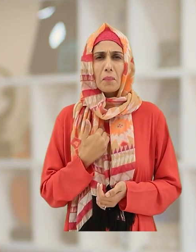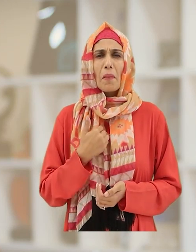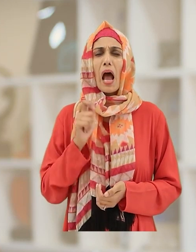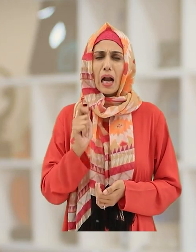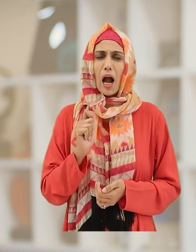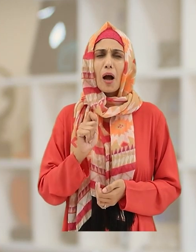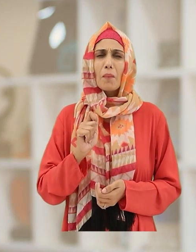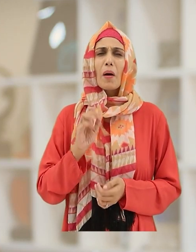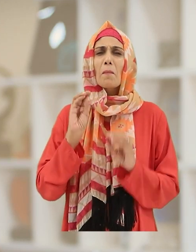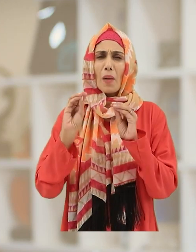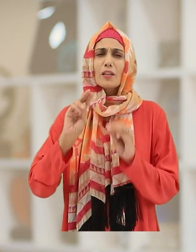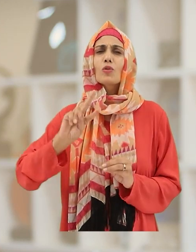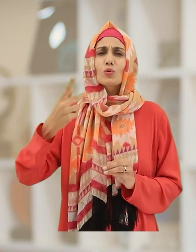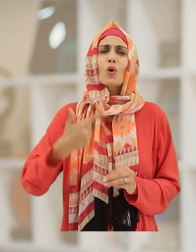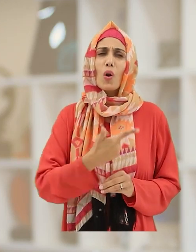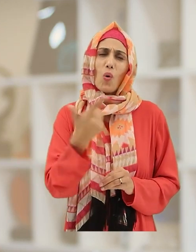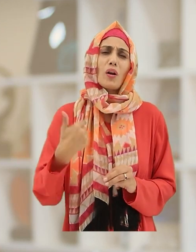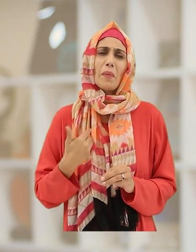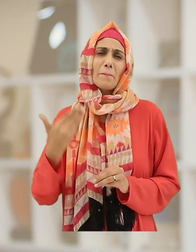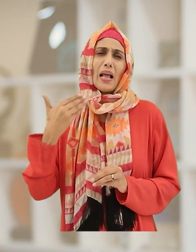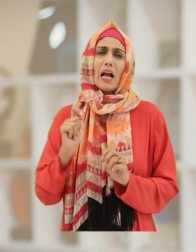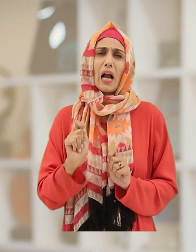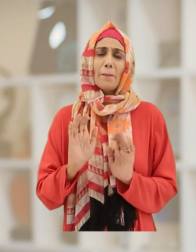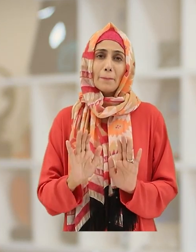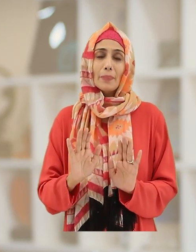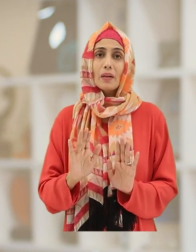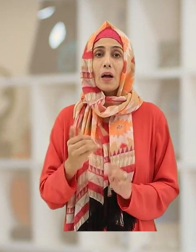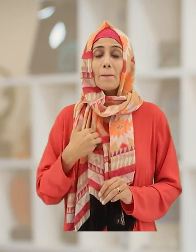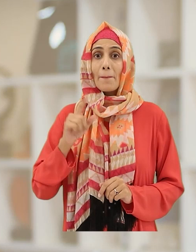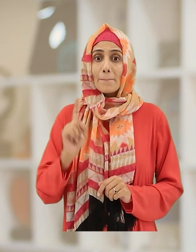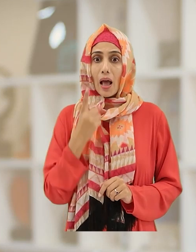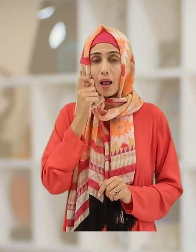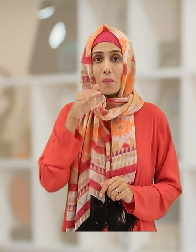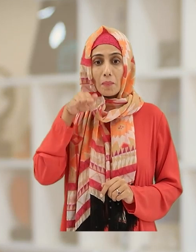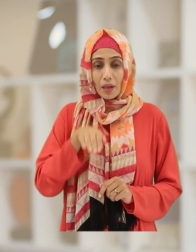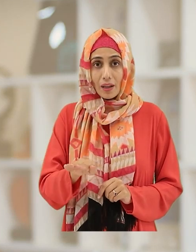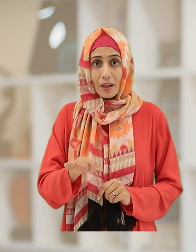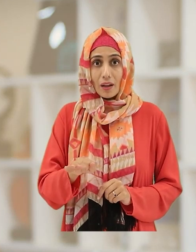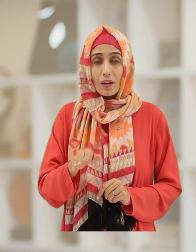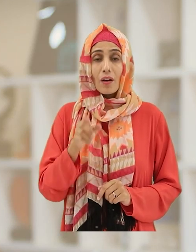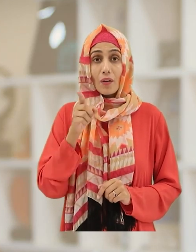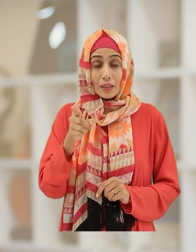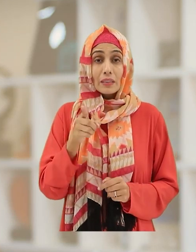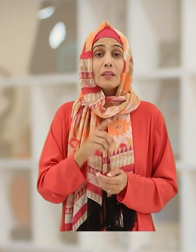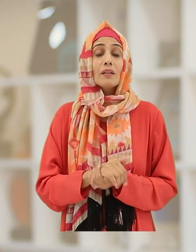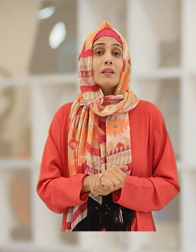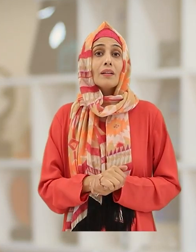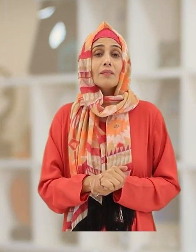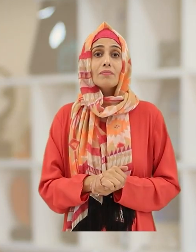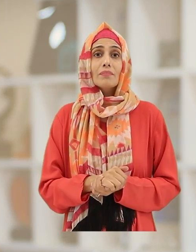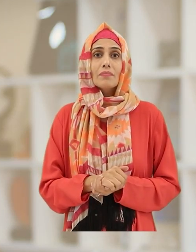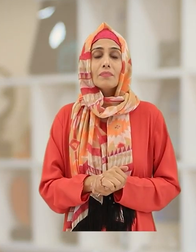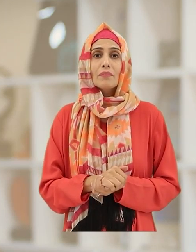Even though I was working in this sector, helping others, it turned out that my first child,